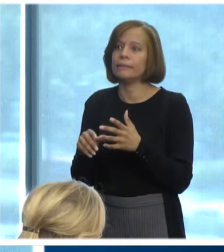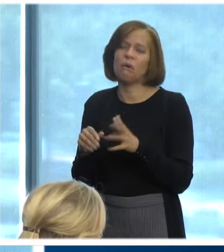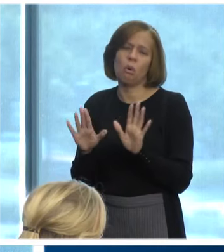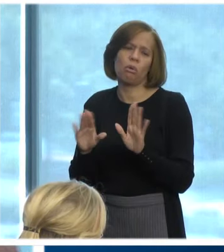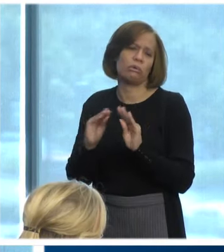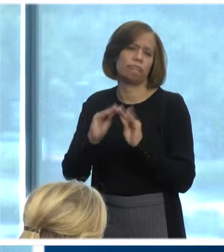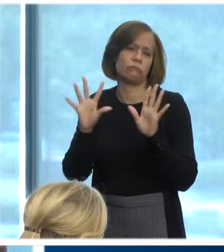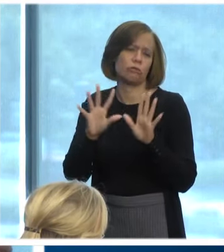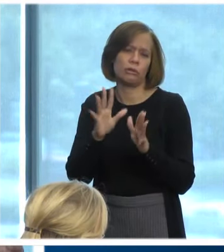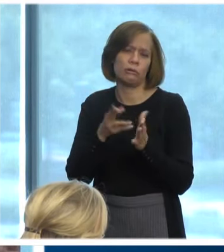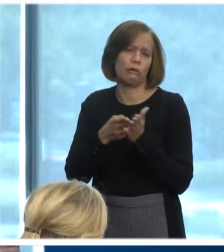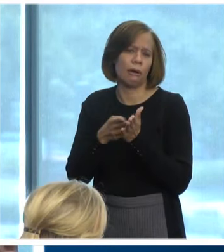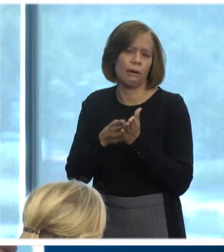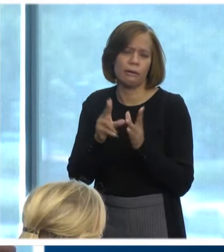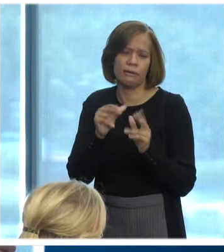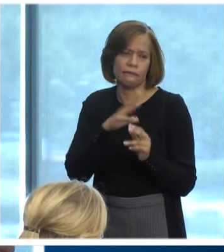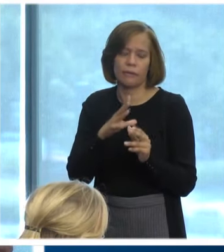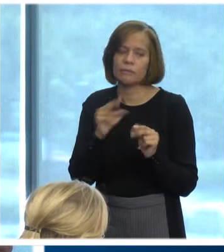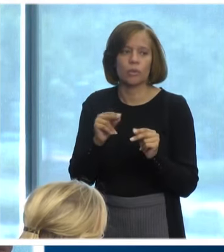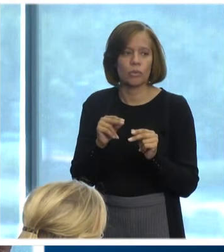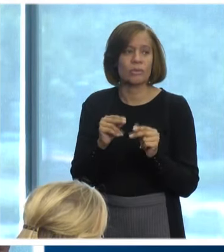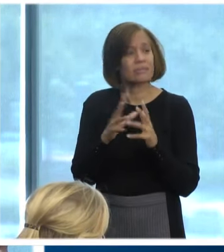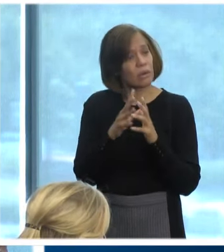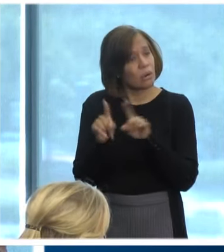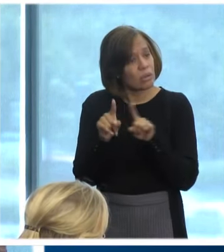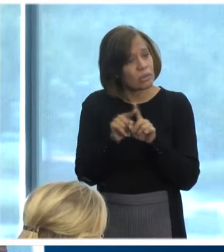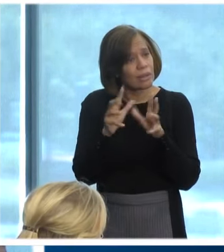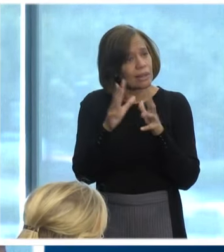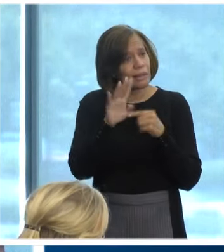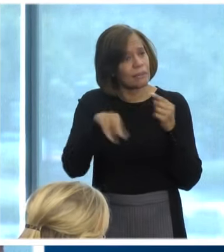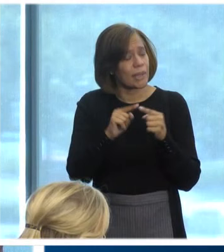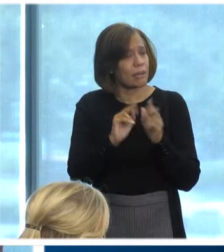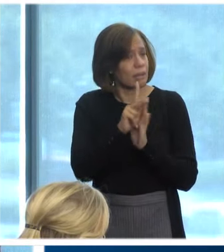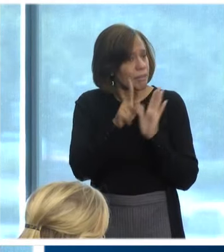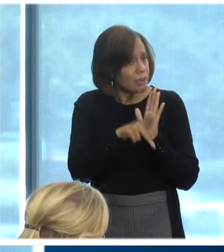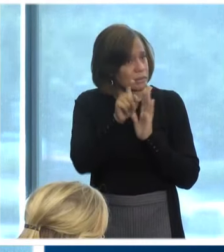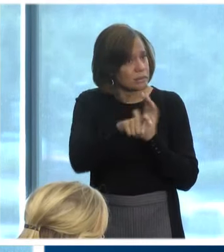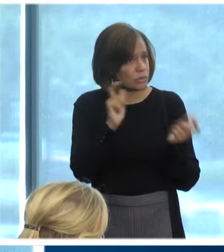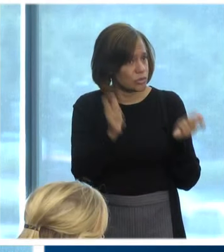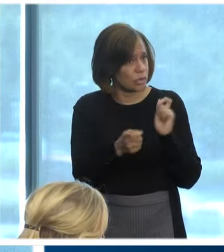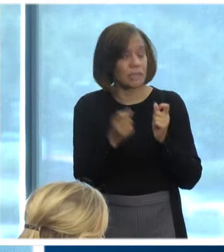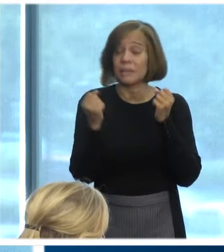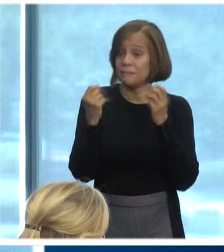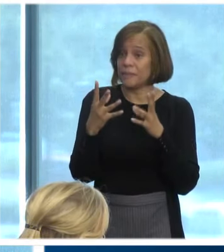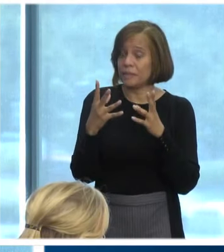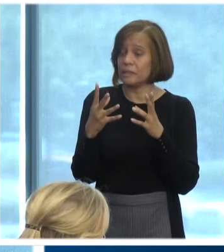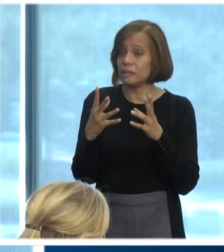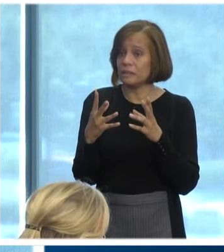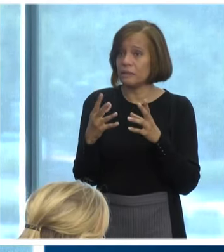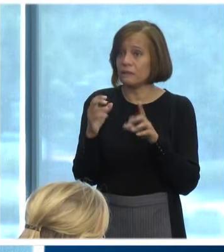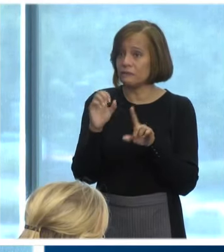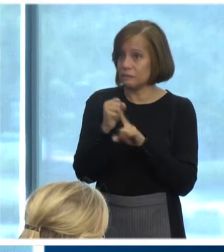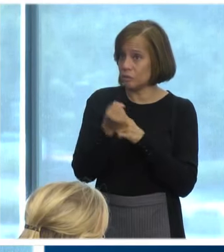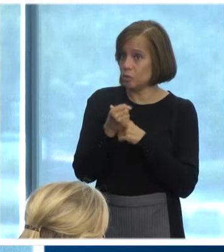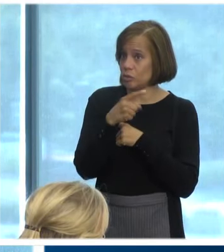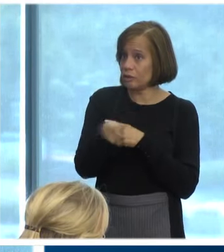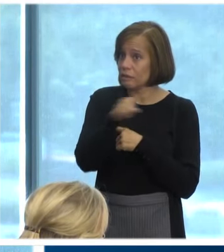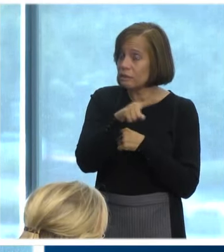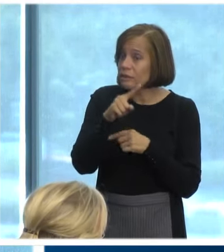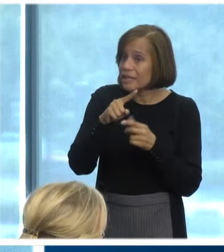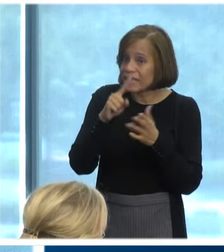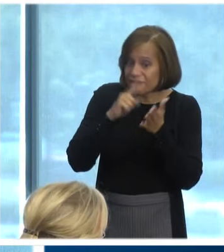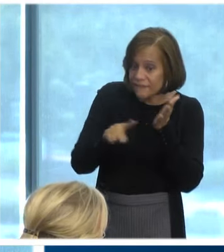about why our policies needed to change, because many of the incidents that Baker investigated would